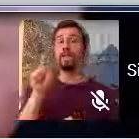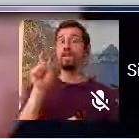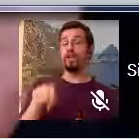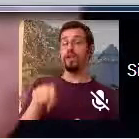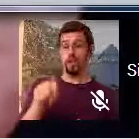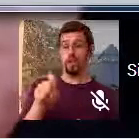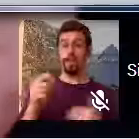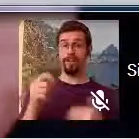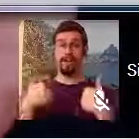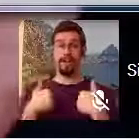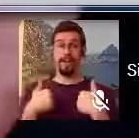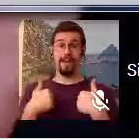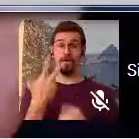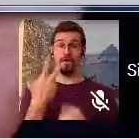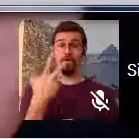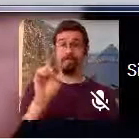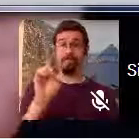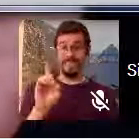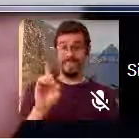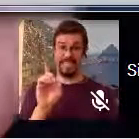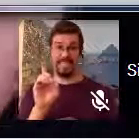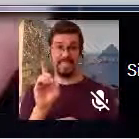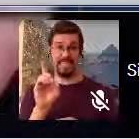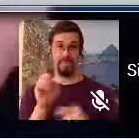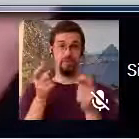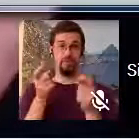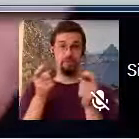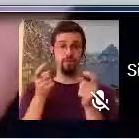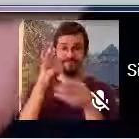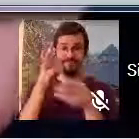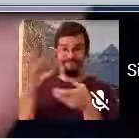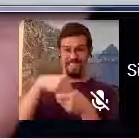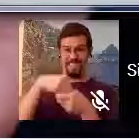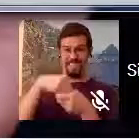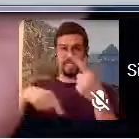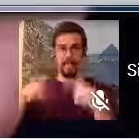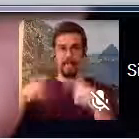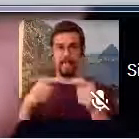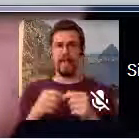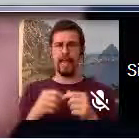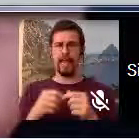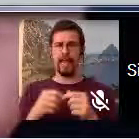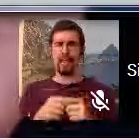three-dimensionality of signing. Should not be difficult to write or read.